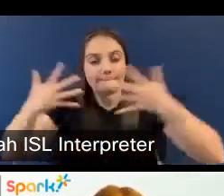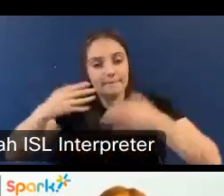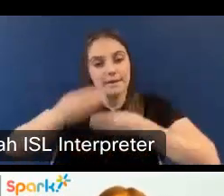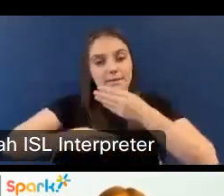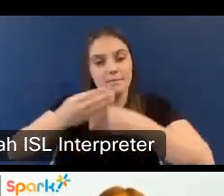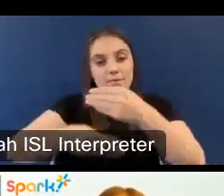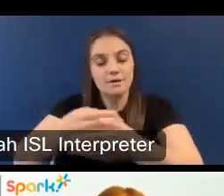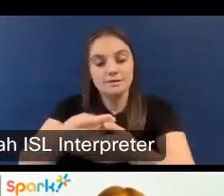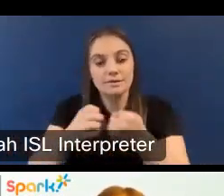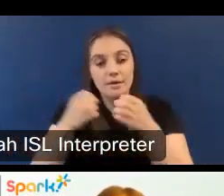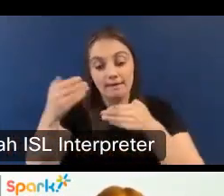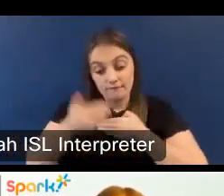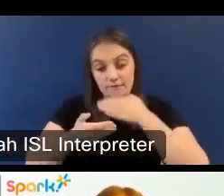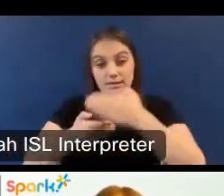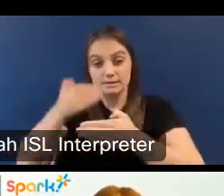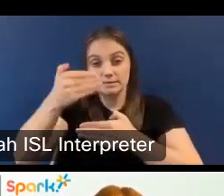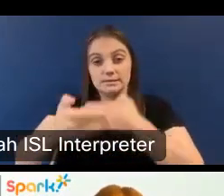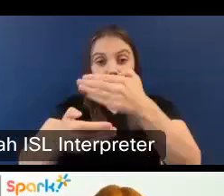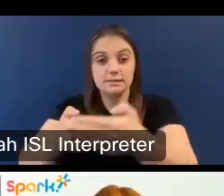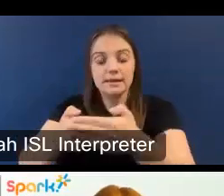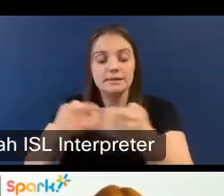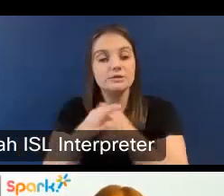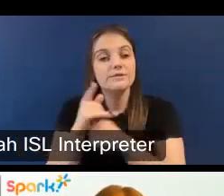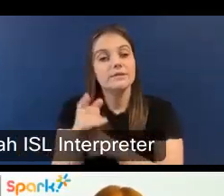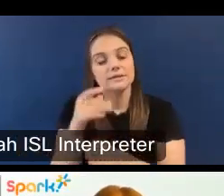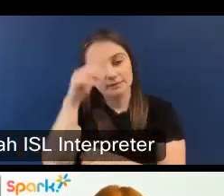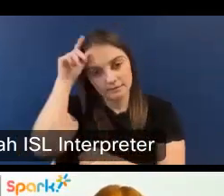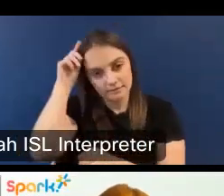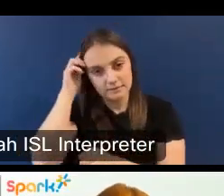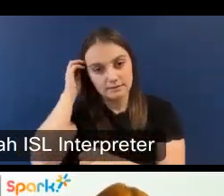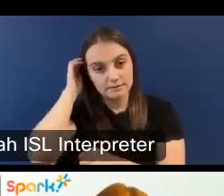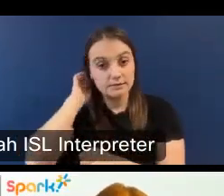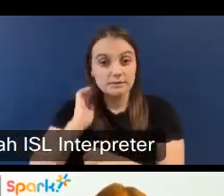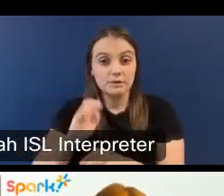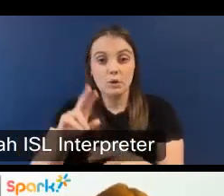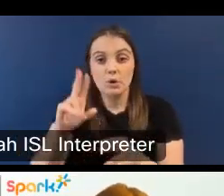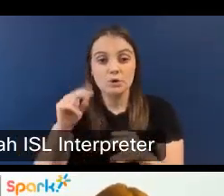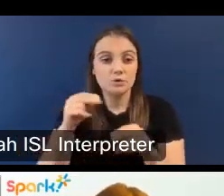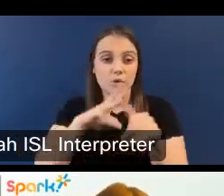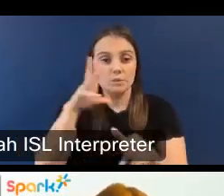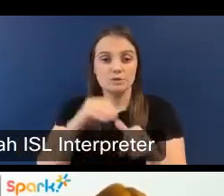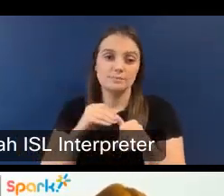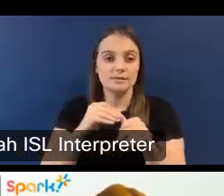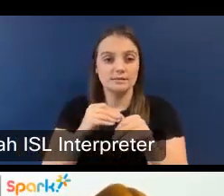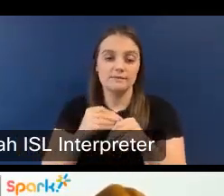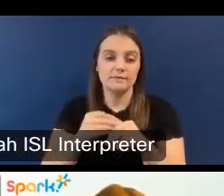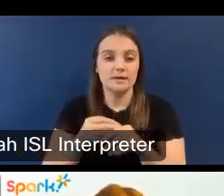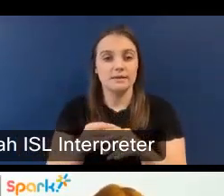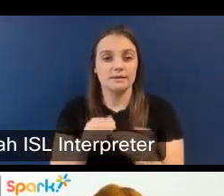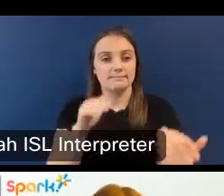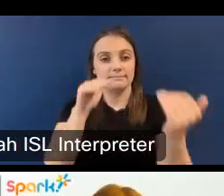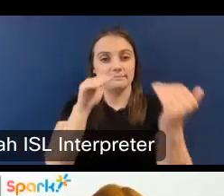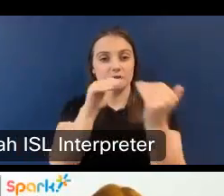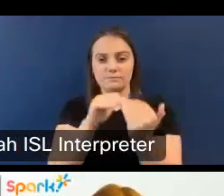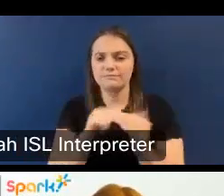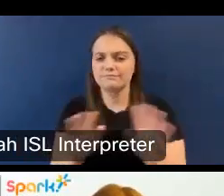each stage of that kind of, let's say, phase, that there's again no formula, there's no one size fits all. Each project